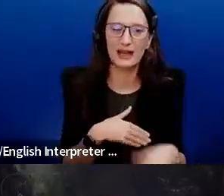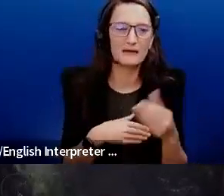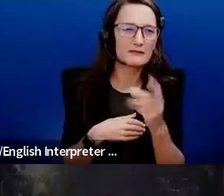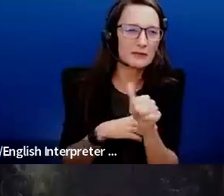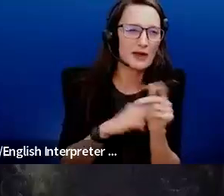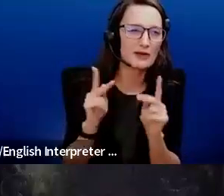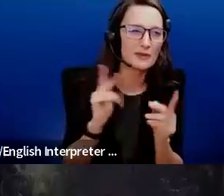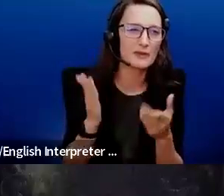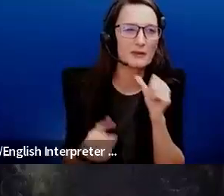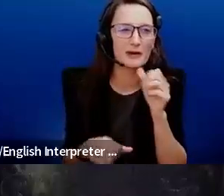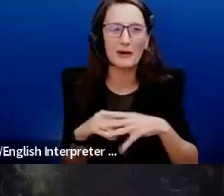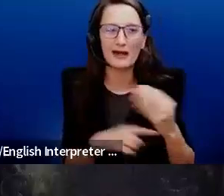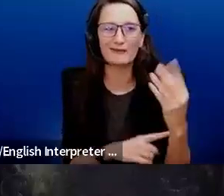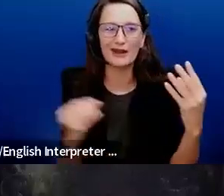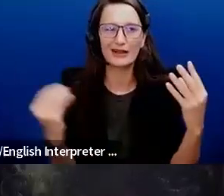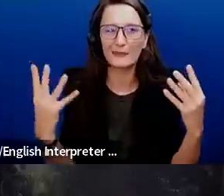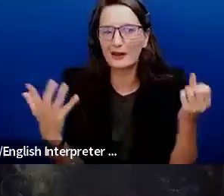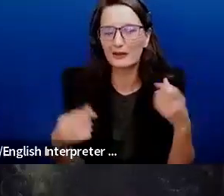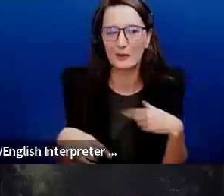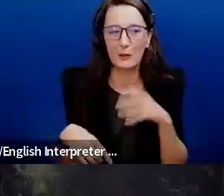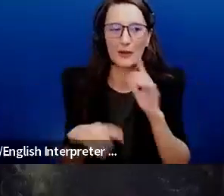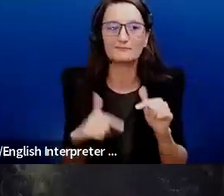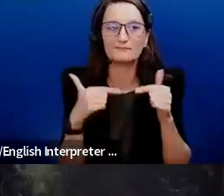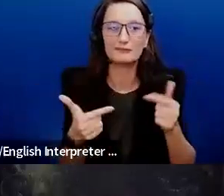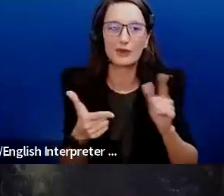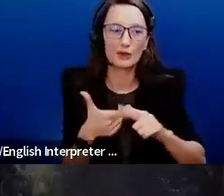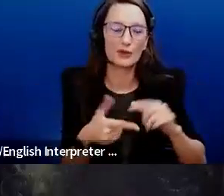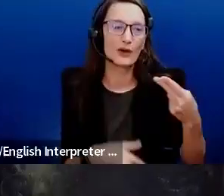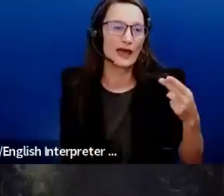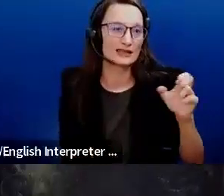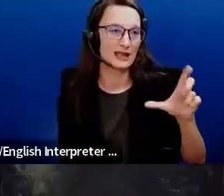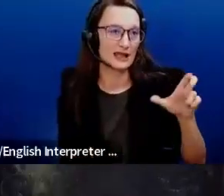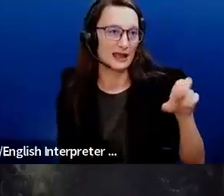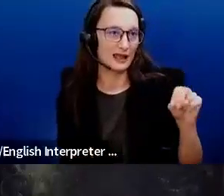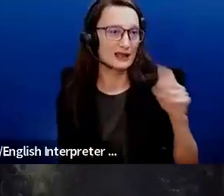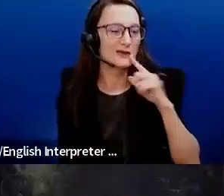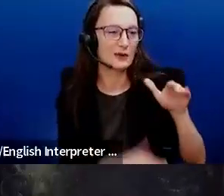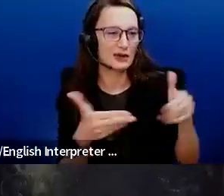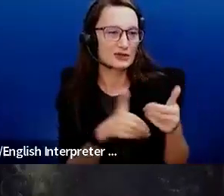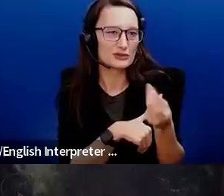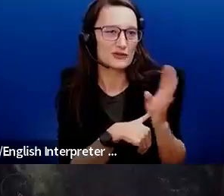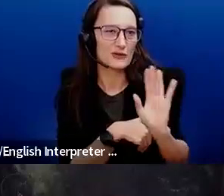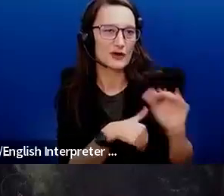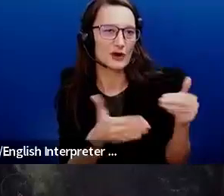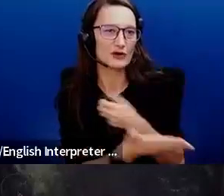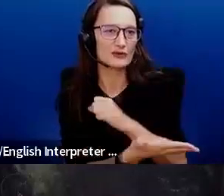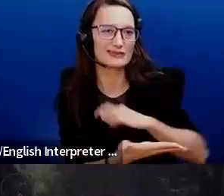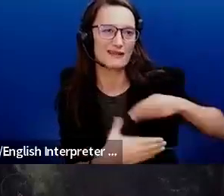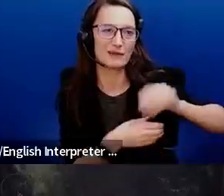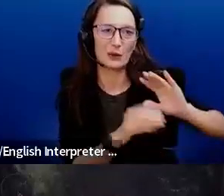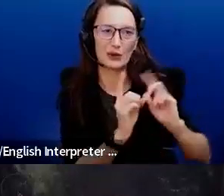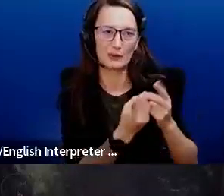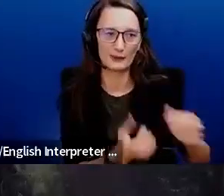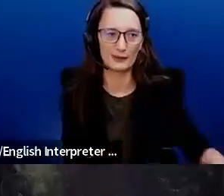folks don't have on their camera. So I'm going to turn it over to Helen to introduce a couple of her new staff in her department.